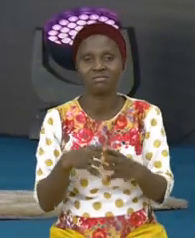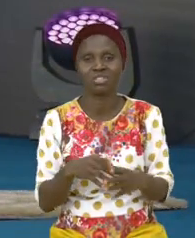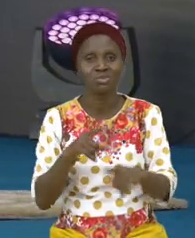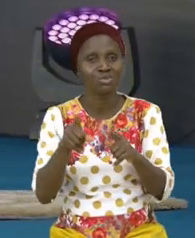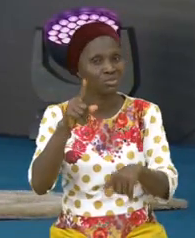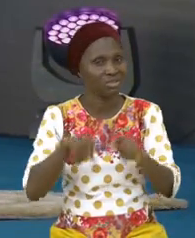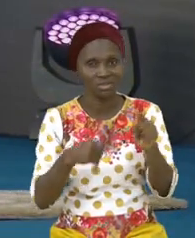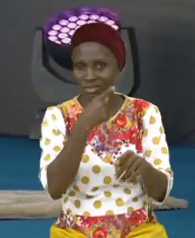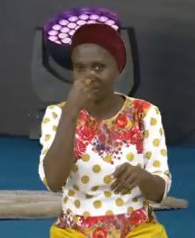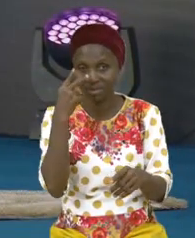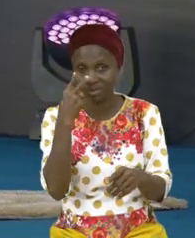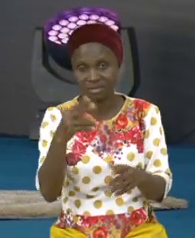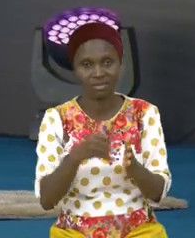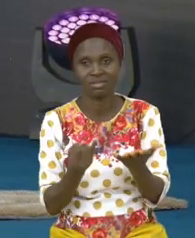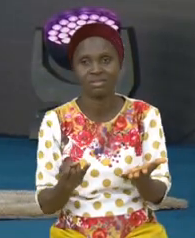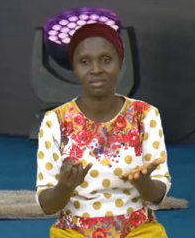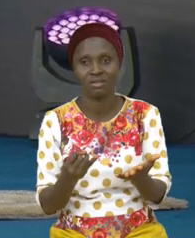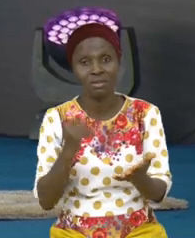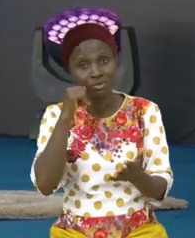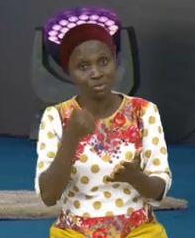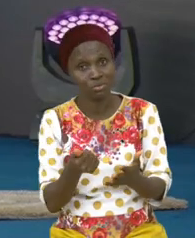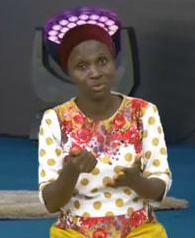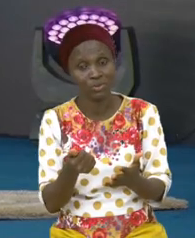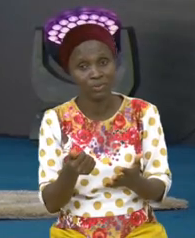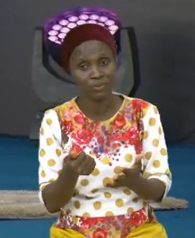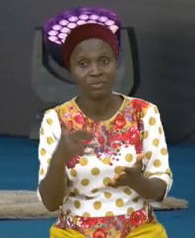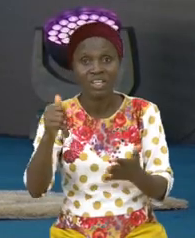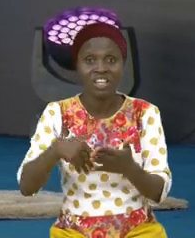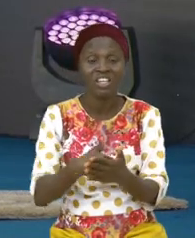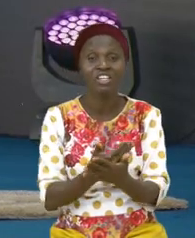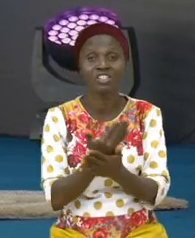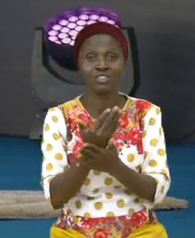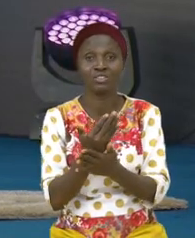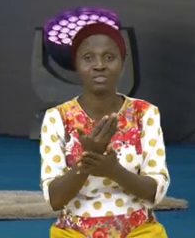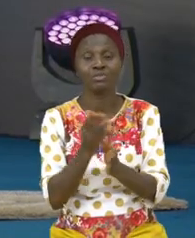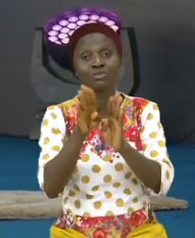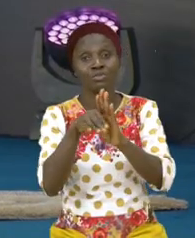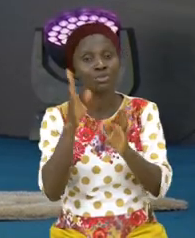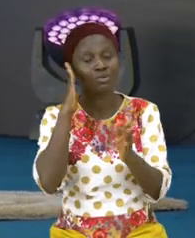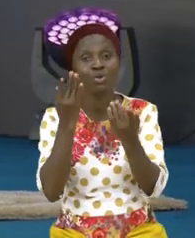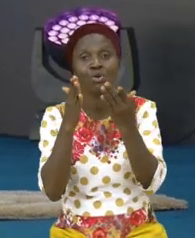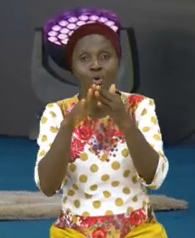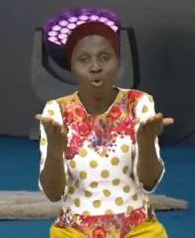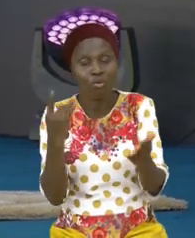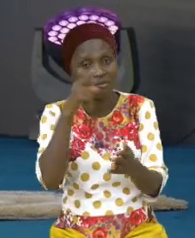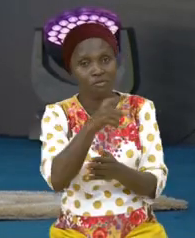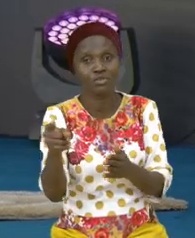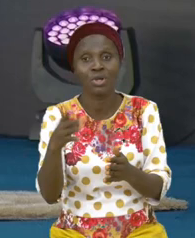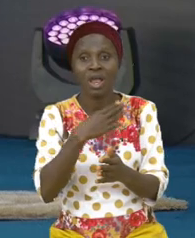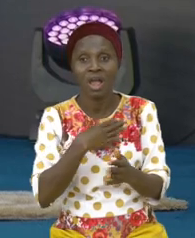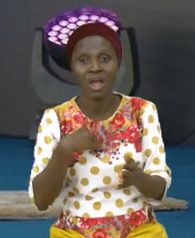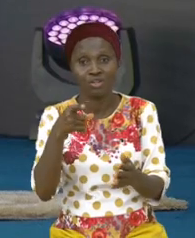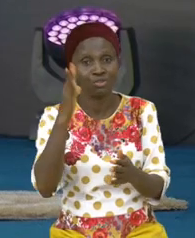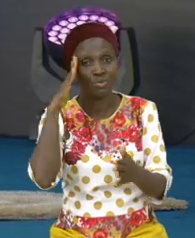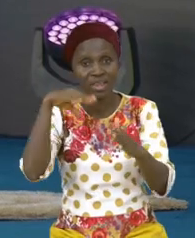it. Tomorrow, a new door will open for you, and you will